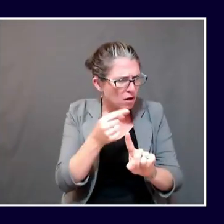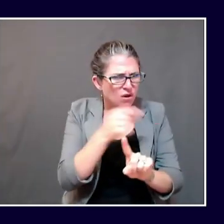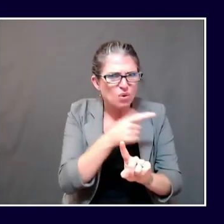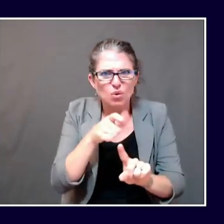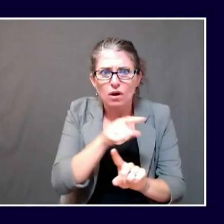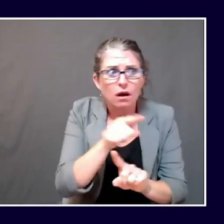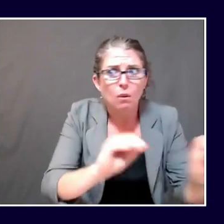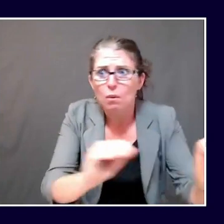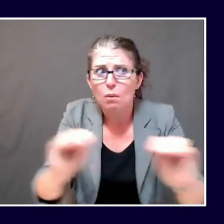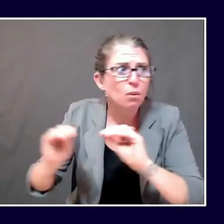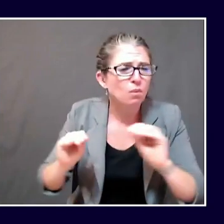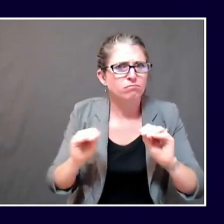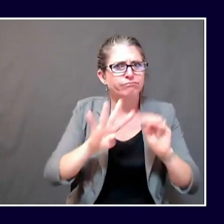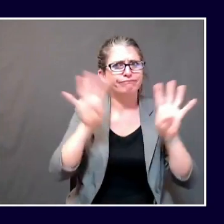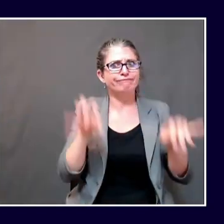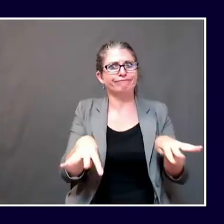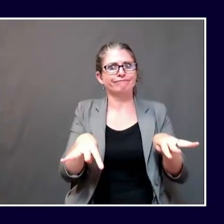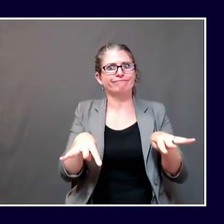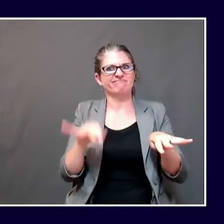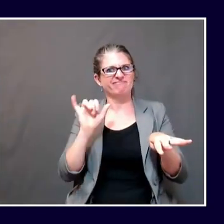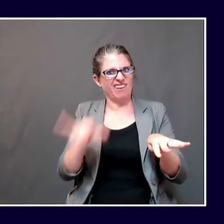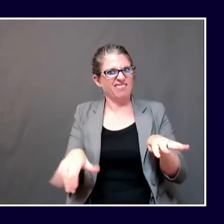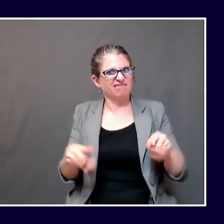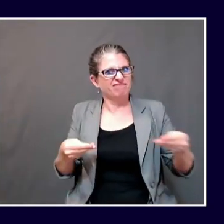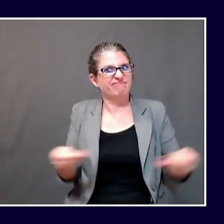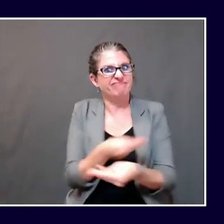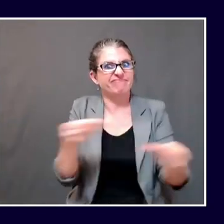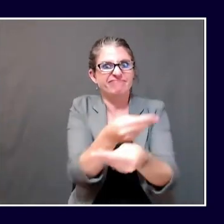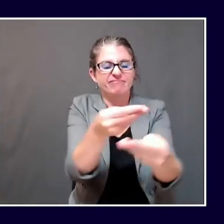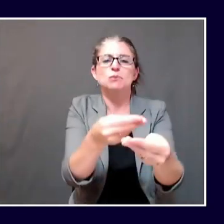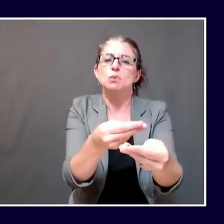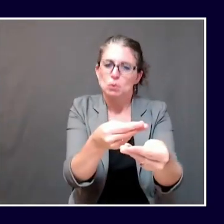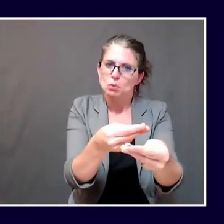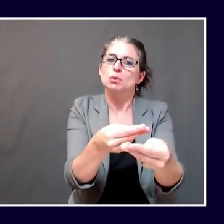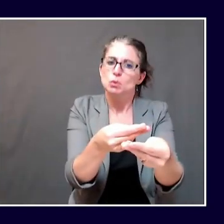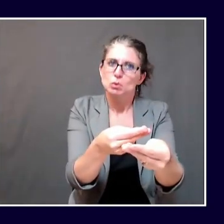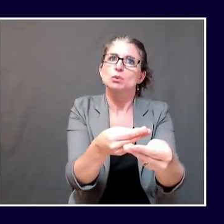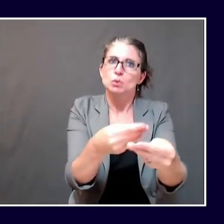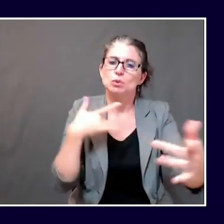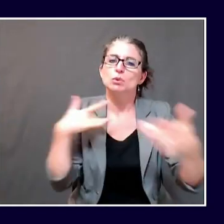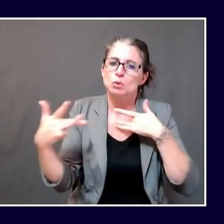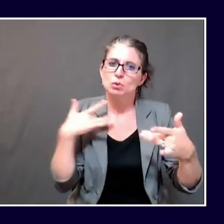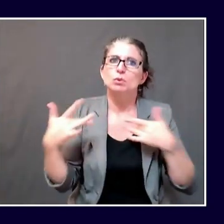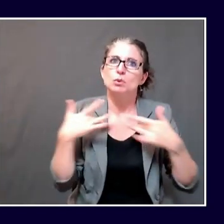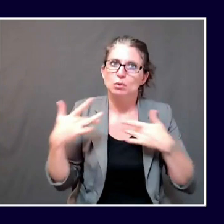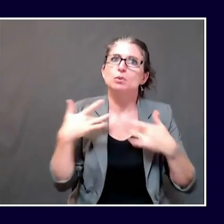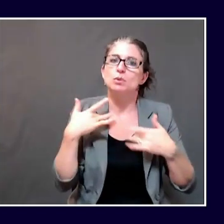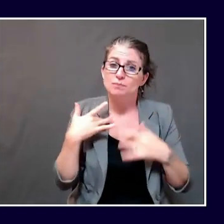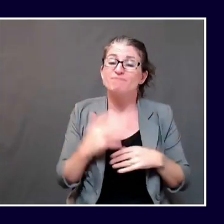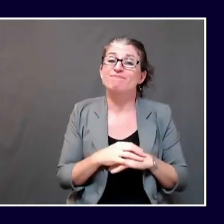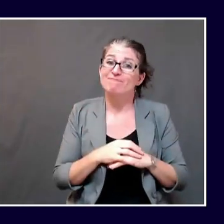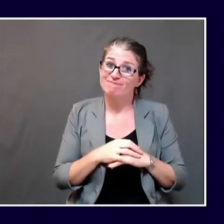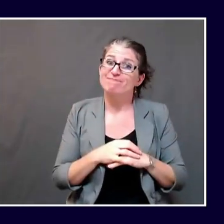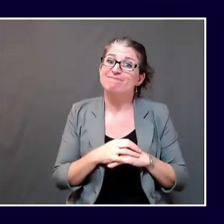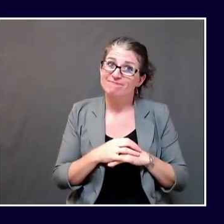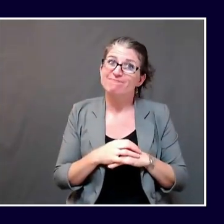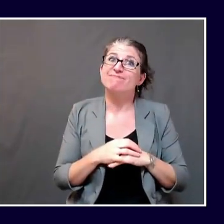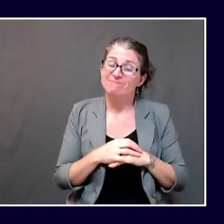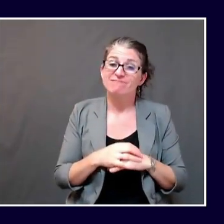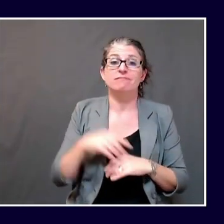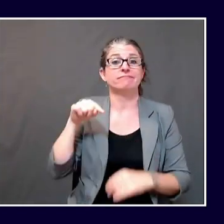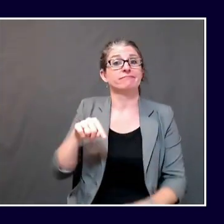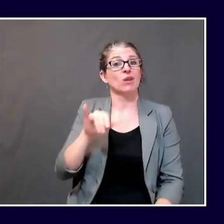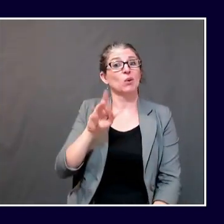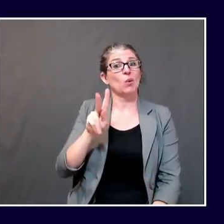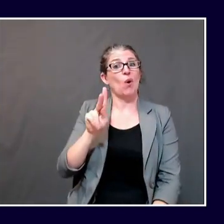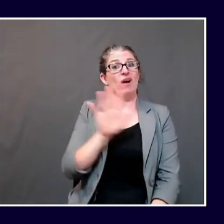We've, of course, talked about our heightened concern for York County. Indeed, of these 488 new cases